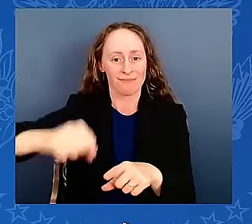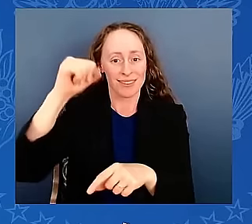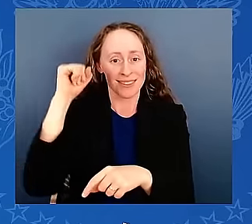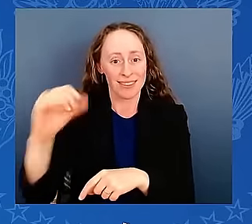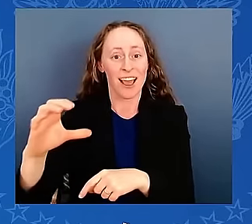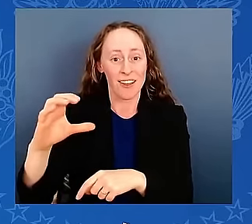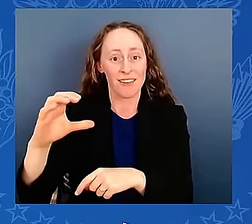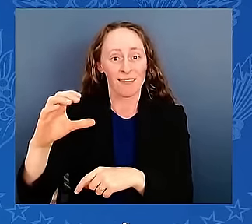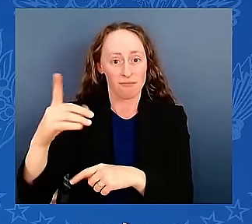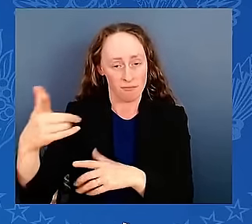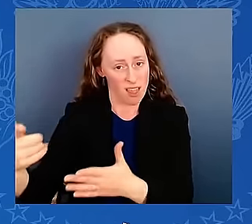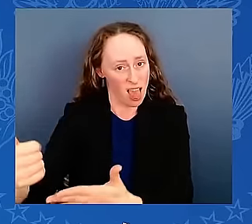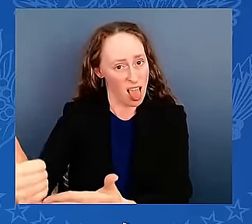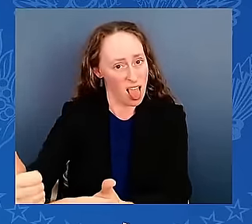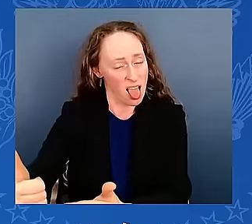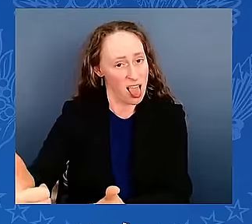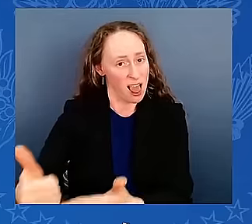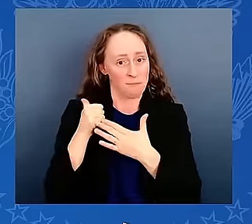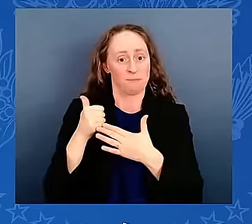Look, in June of